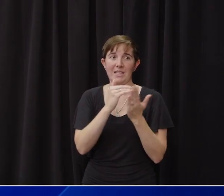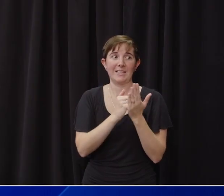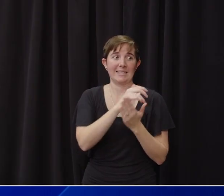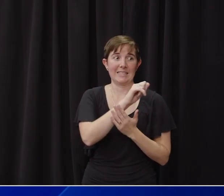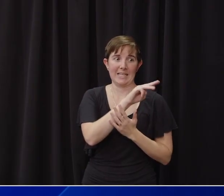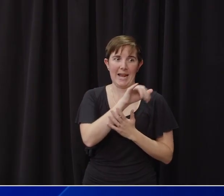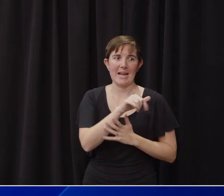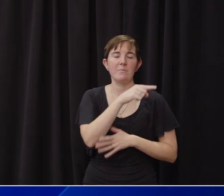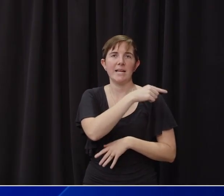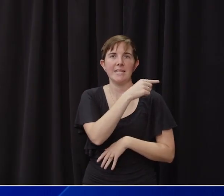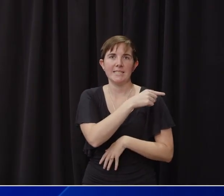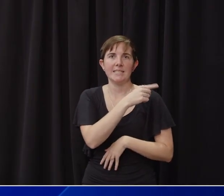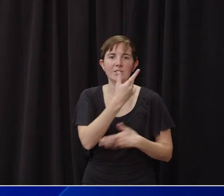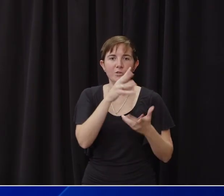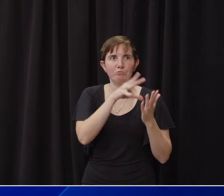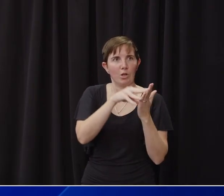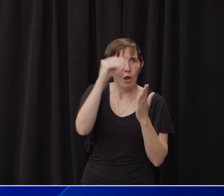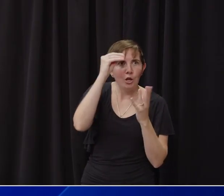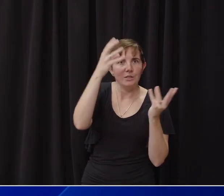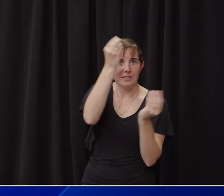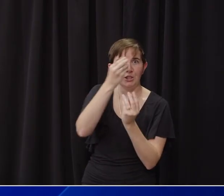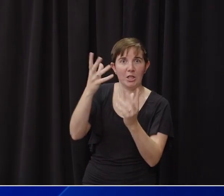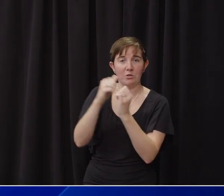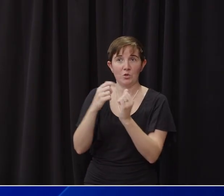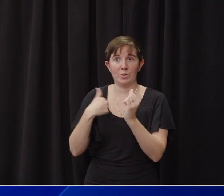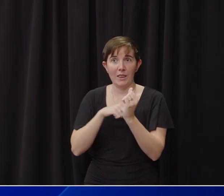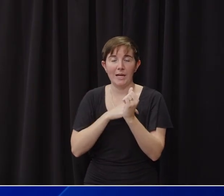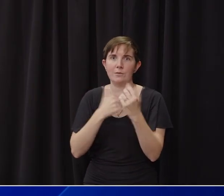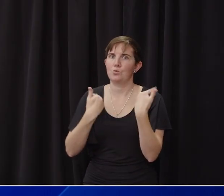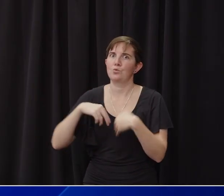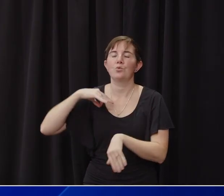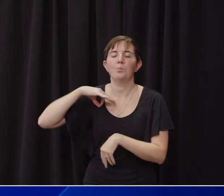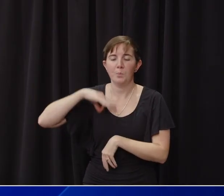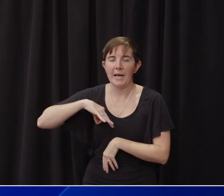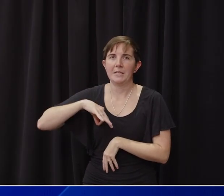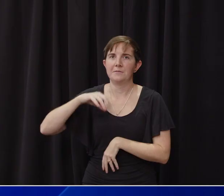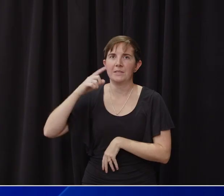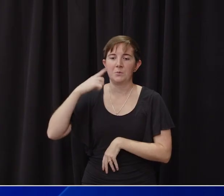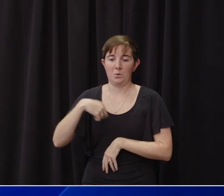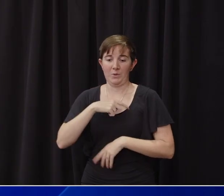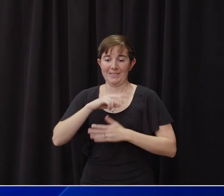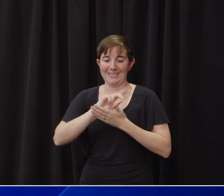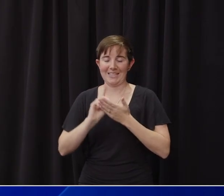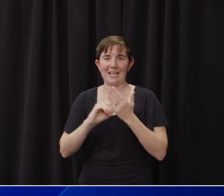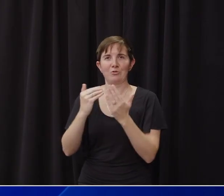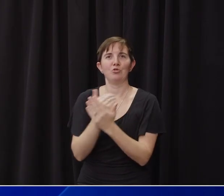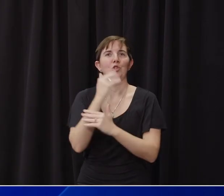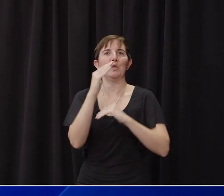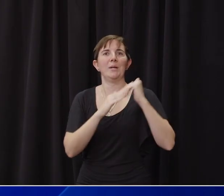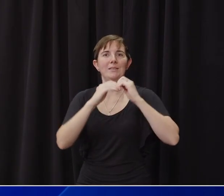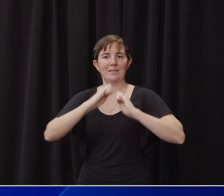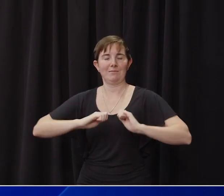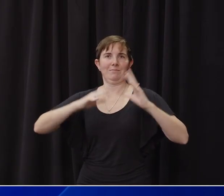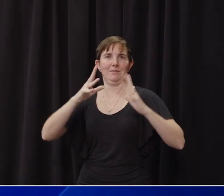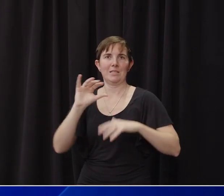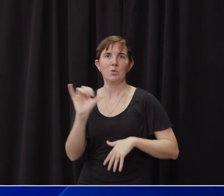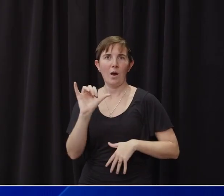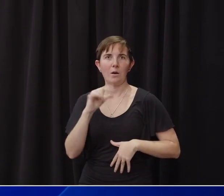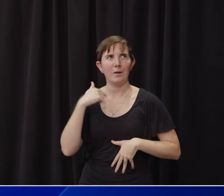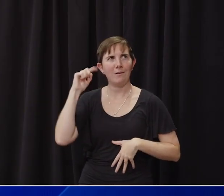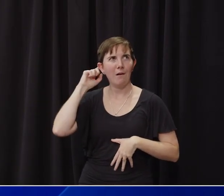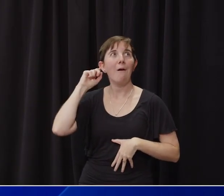of learns and shares with us are helpful when we design new buildings as well.